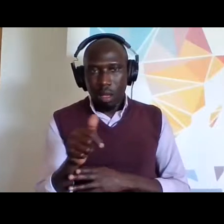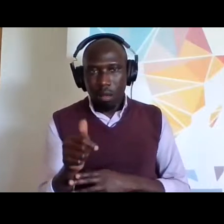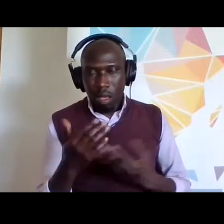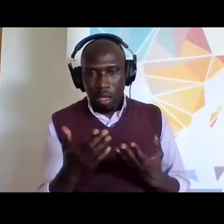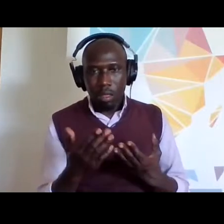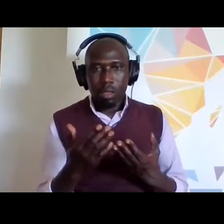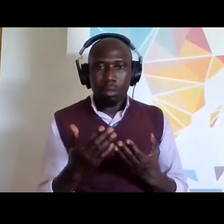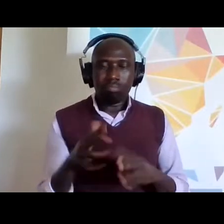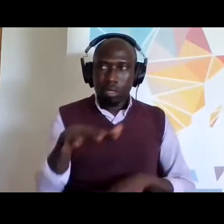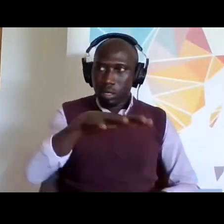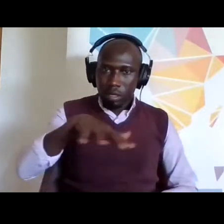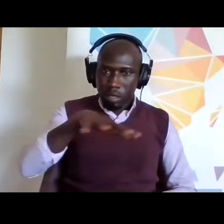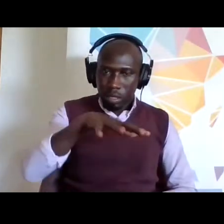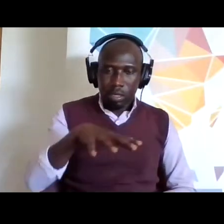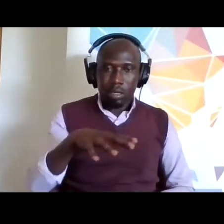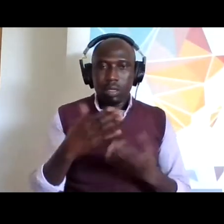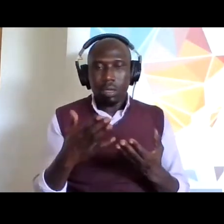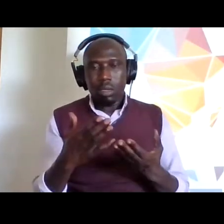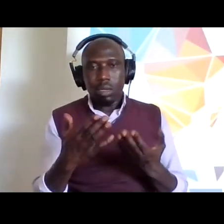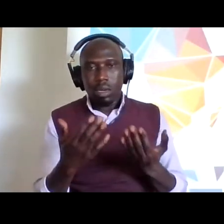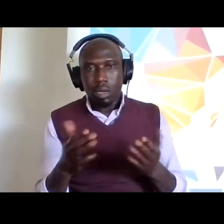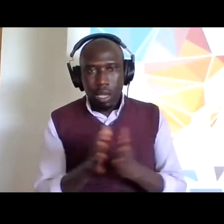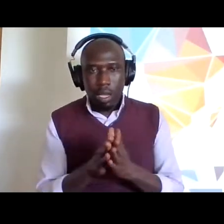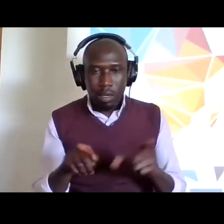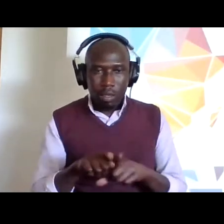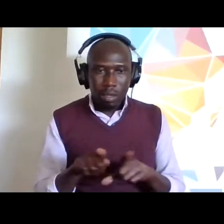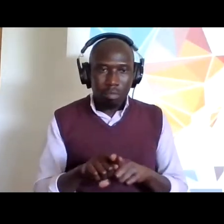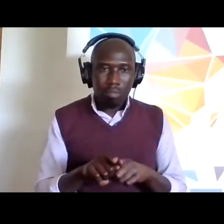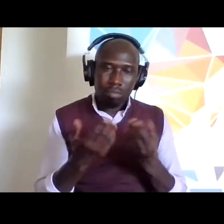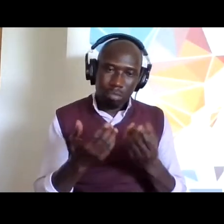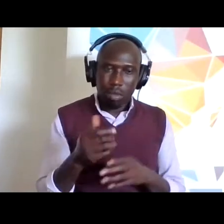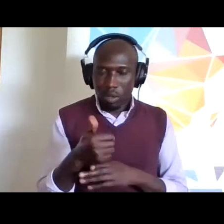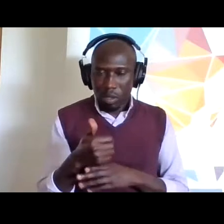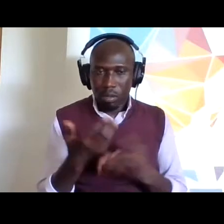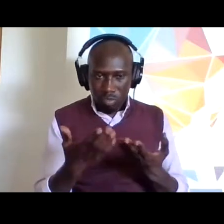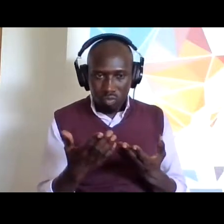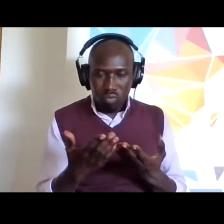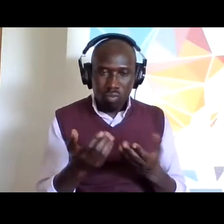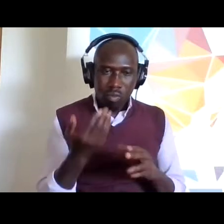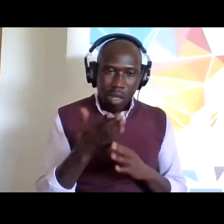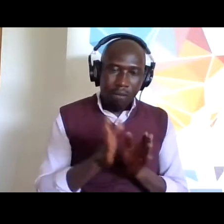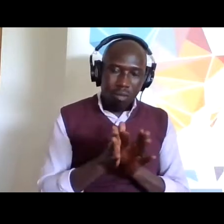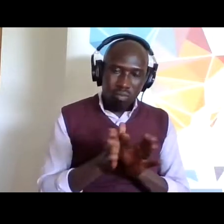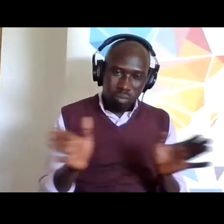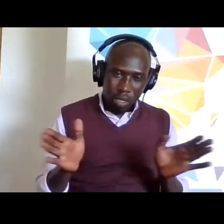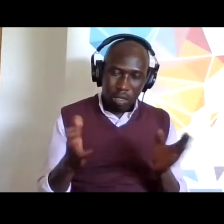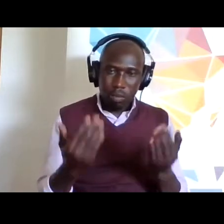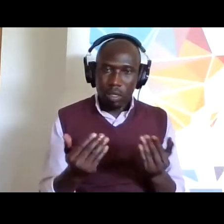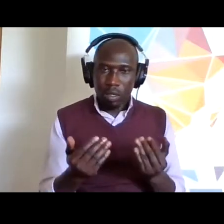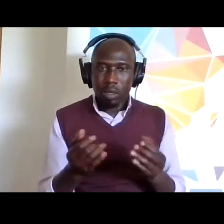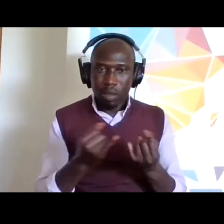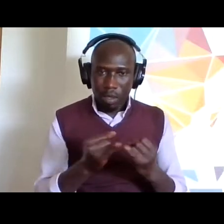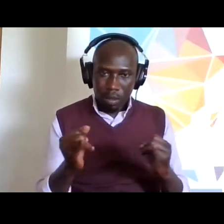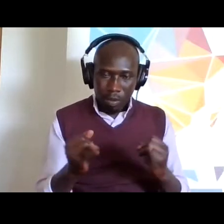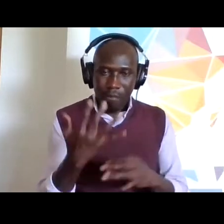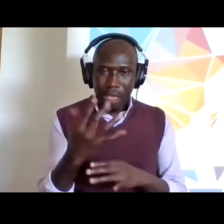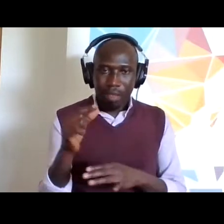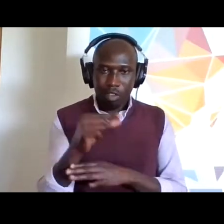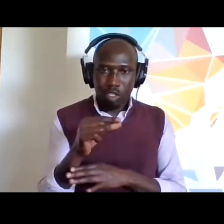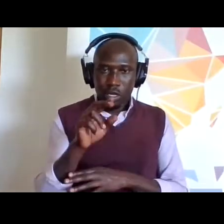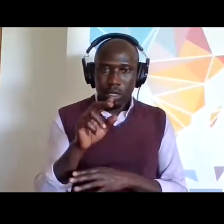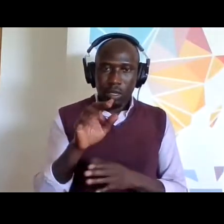large cities, capitals, urban areas. There hasn't yet been much kind of widespread implementation of 5G